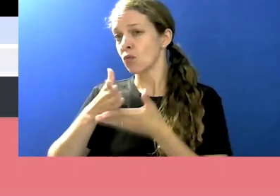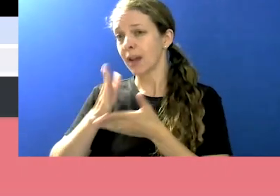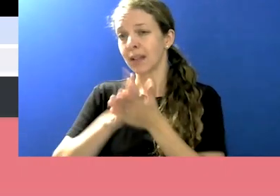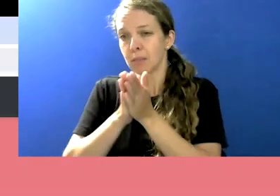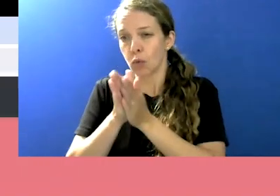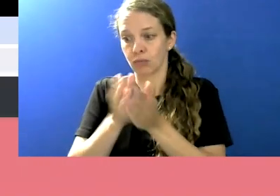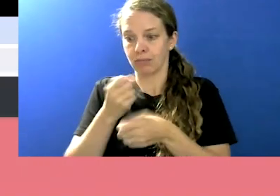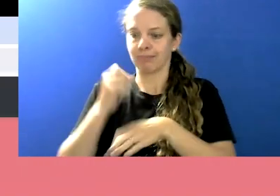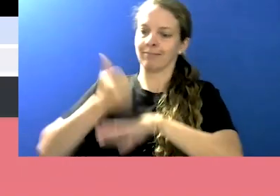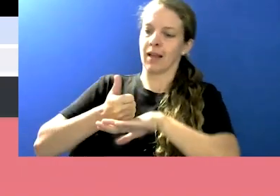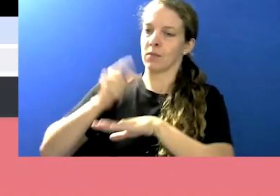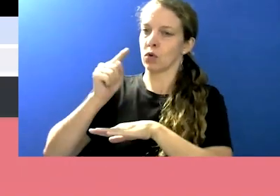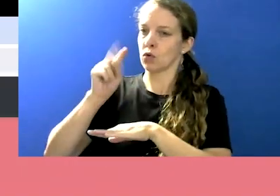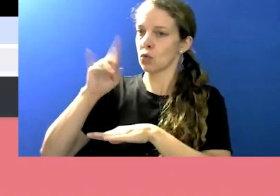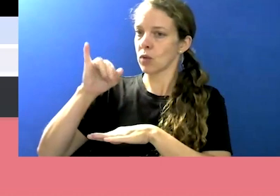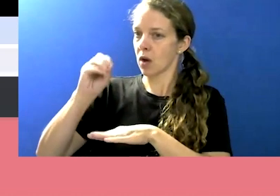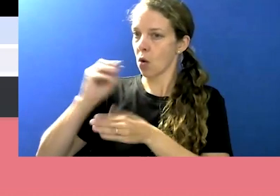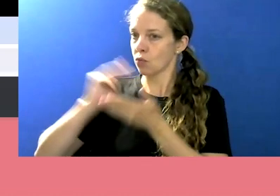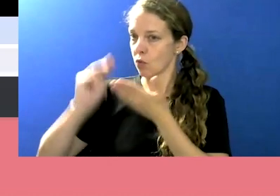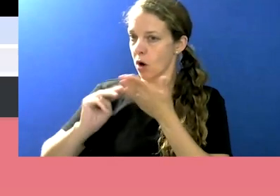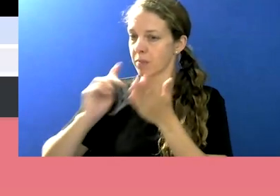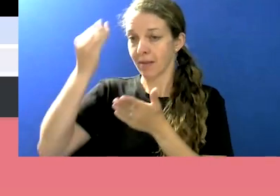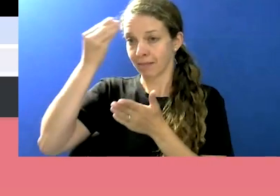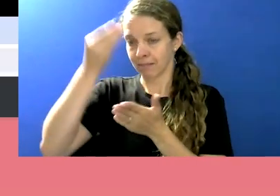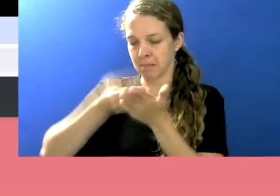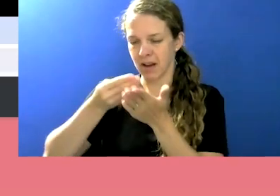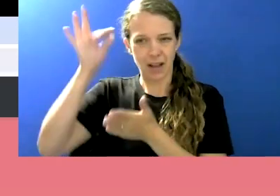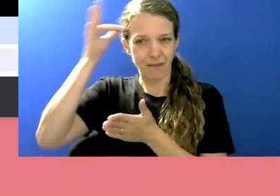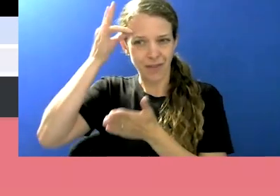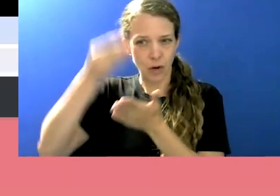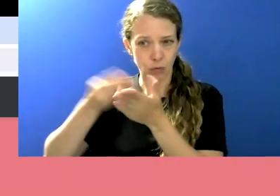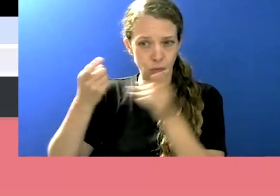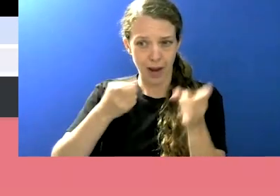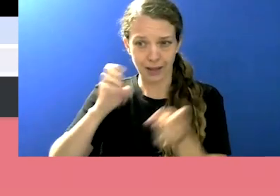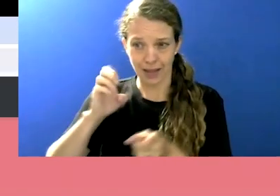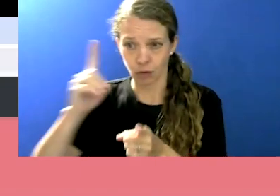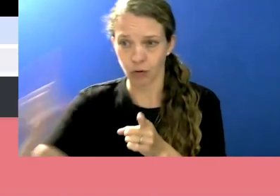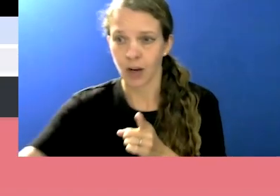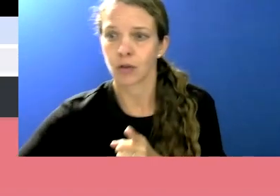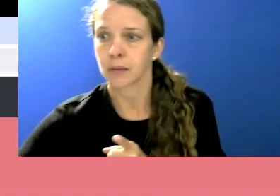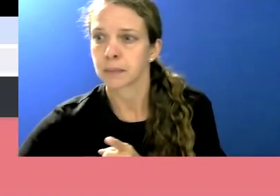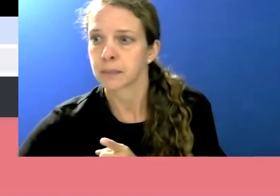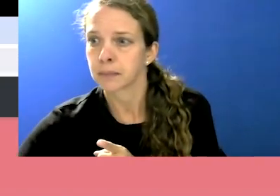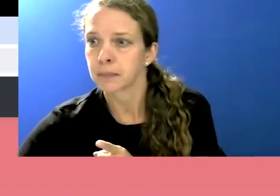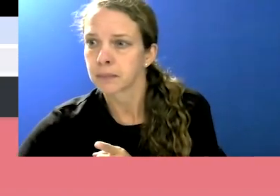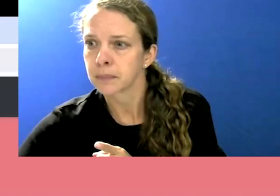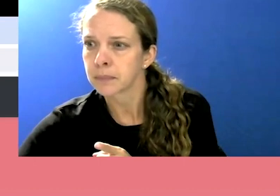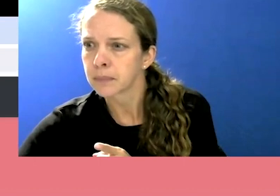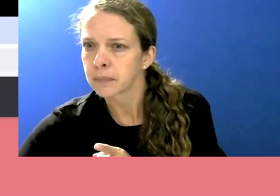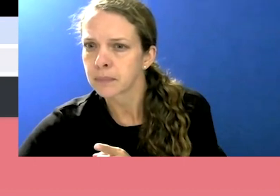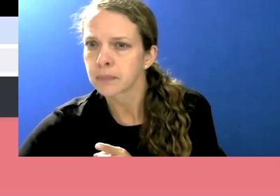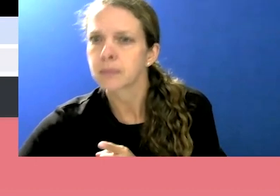TRiO program within the federal grants of education. Ultimately, our civil goal is